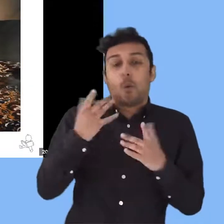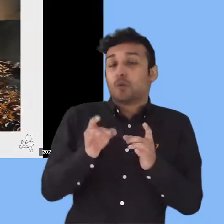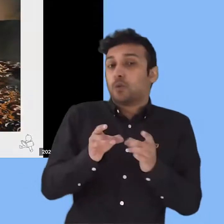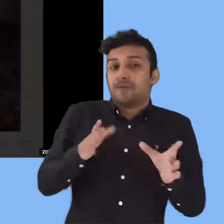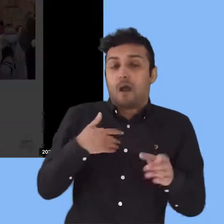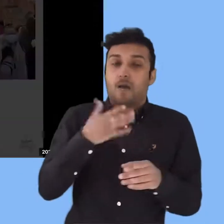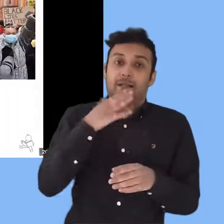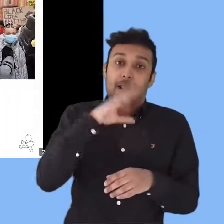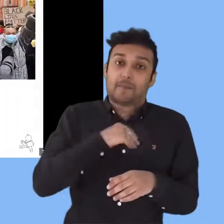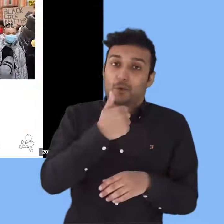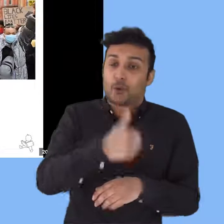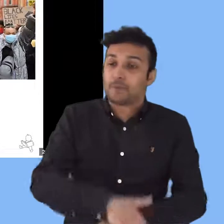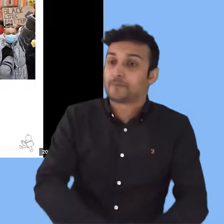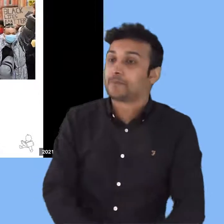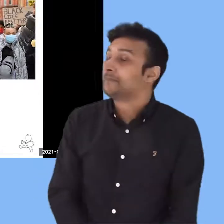Okay, so